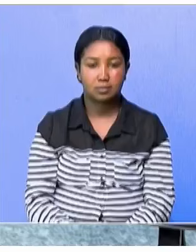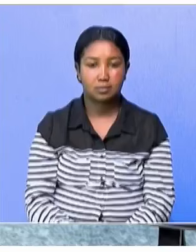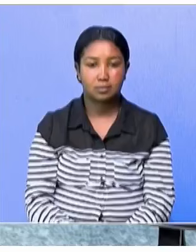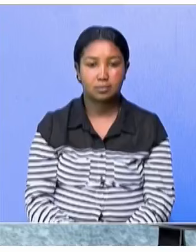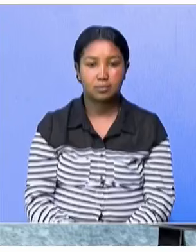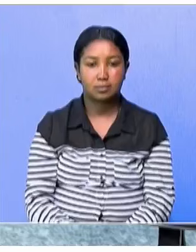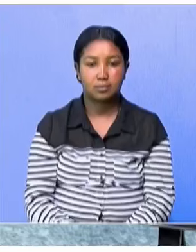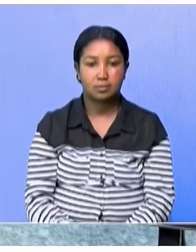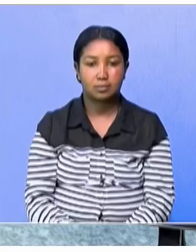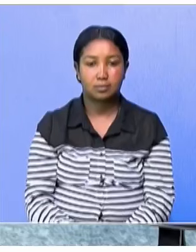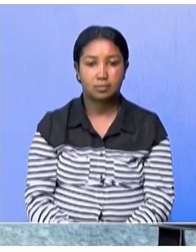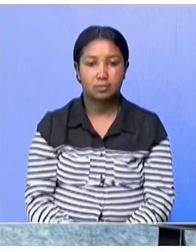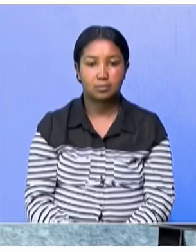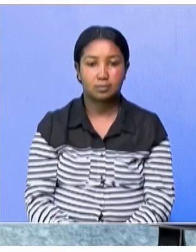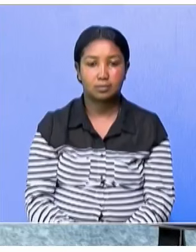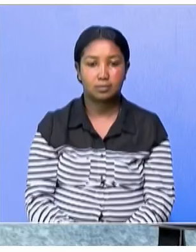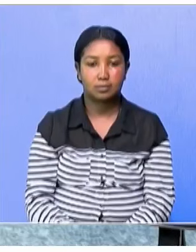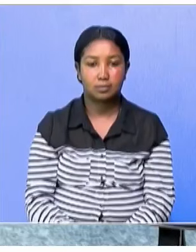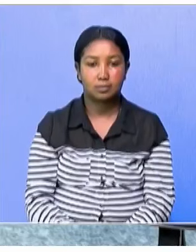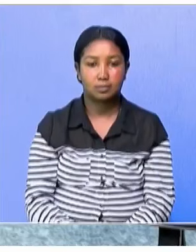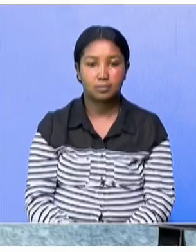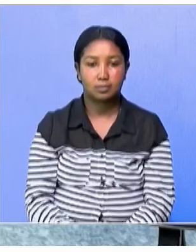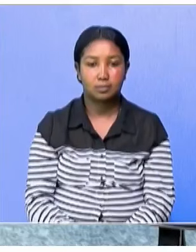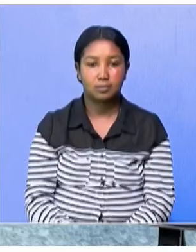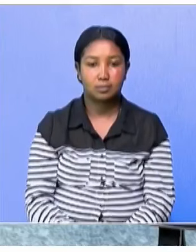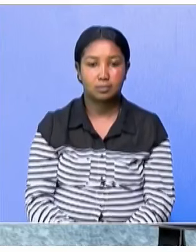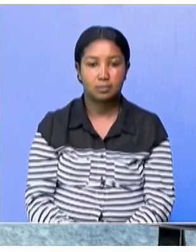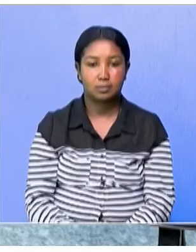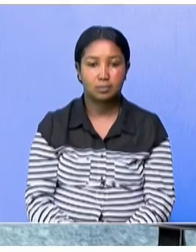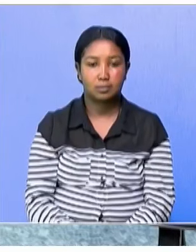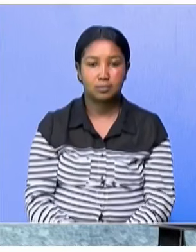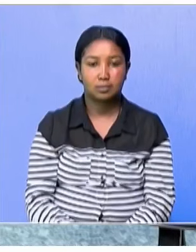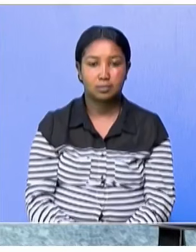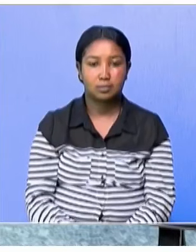for any activity